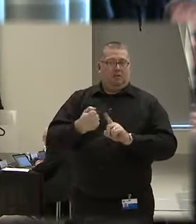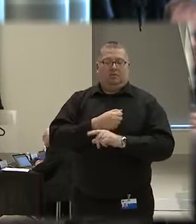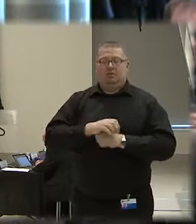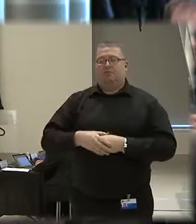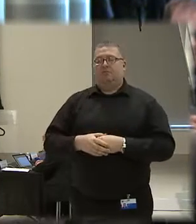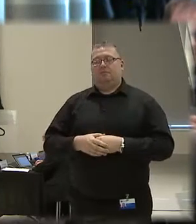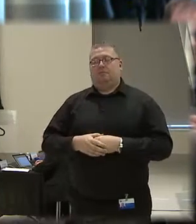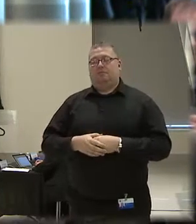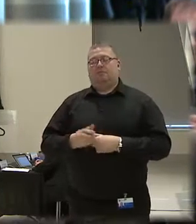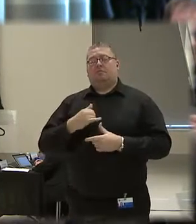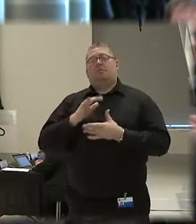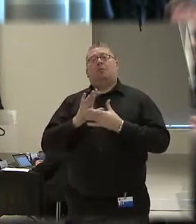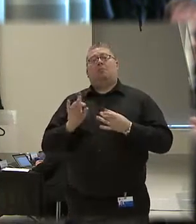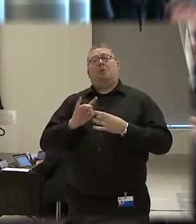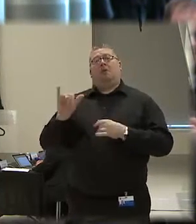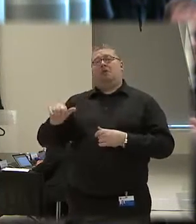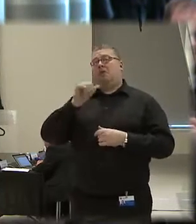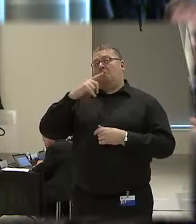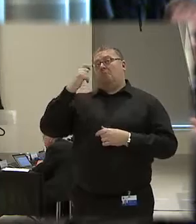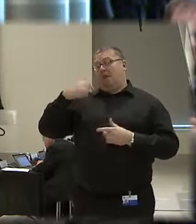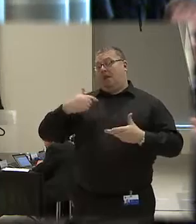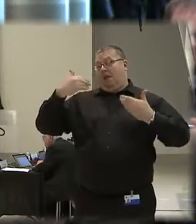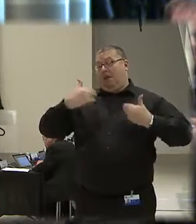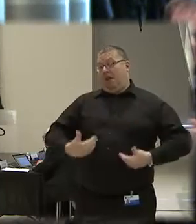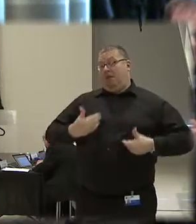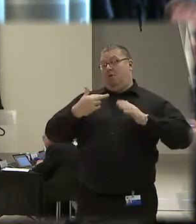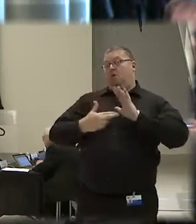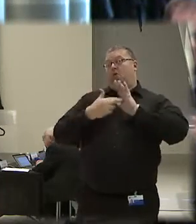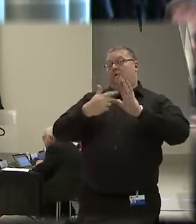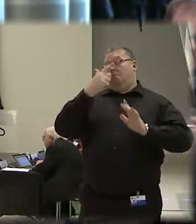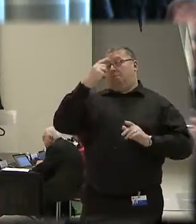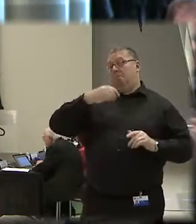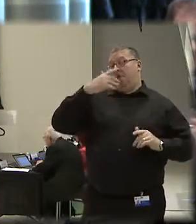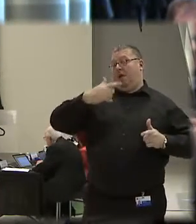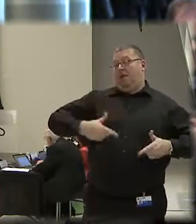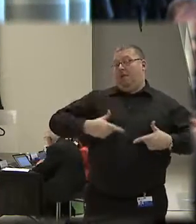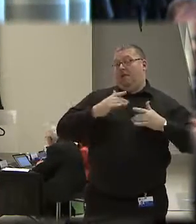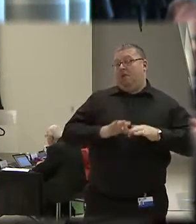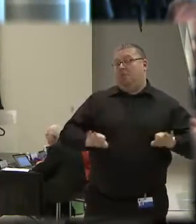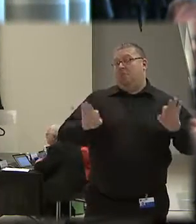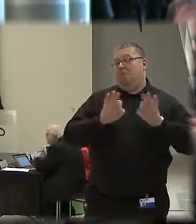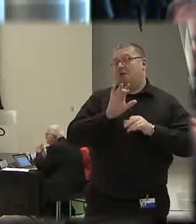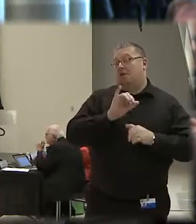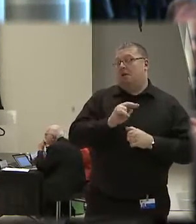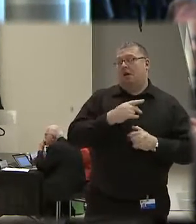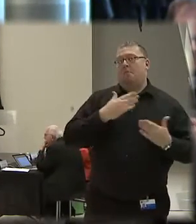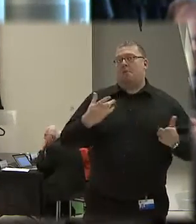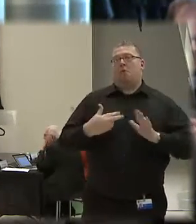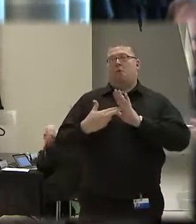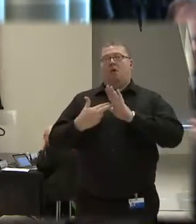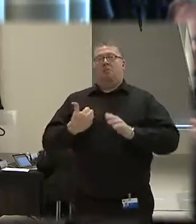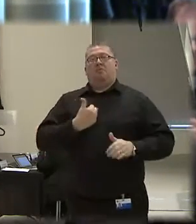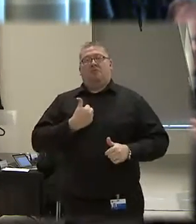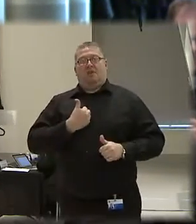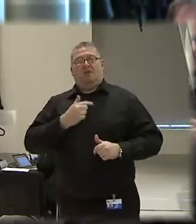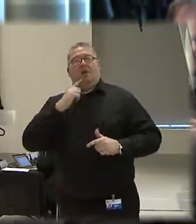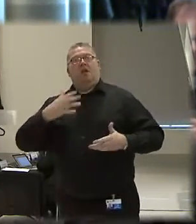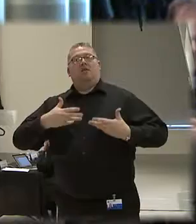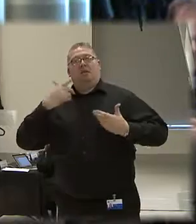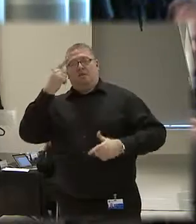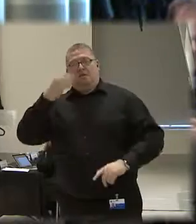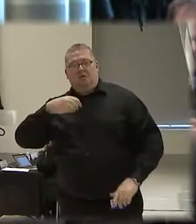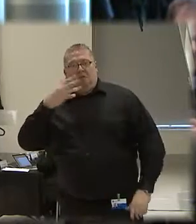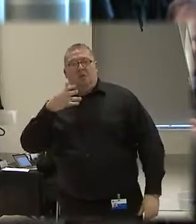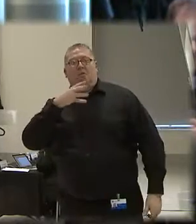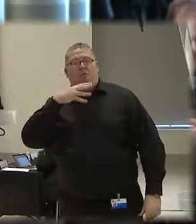make mention of this not because I am here on behalf of Black Lives Matter Cincinnati. I'm actually here on behalf of myself, a young Black